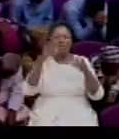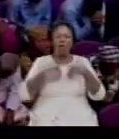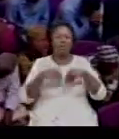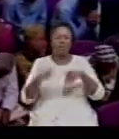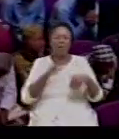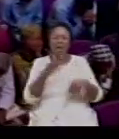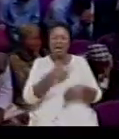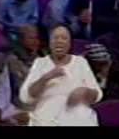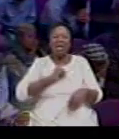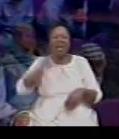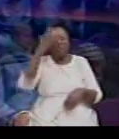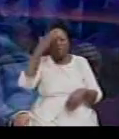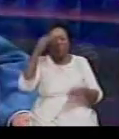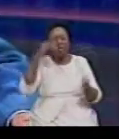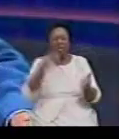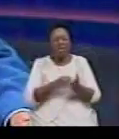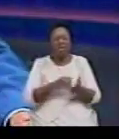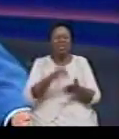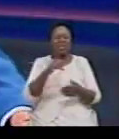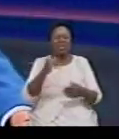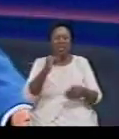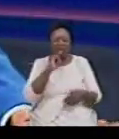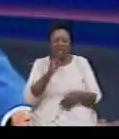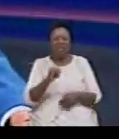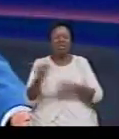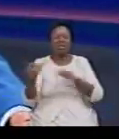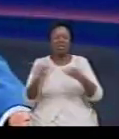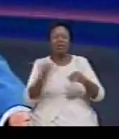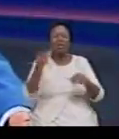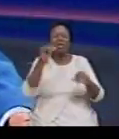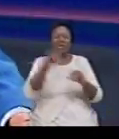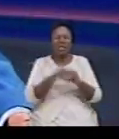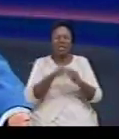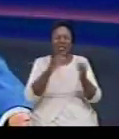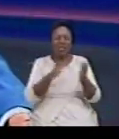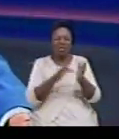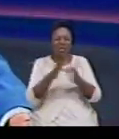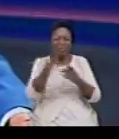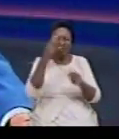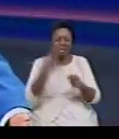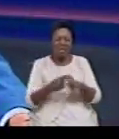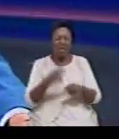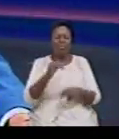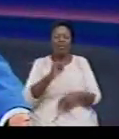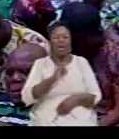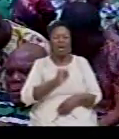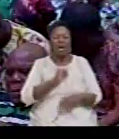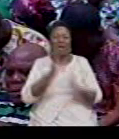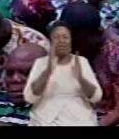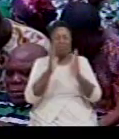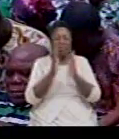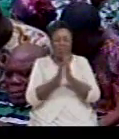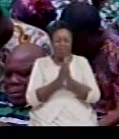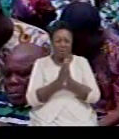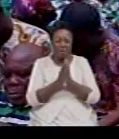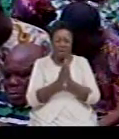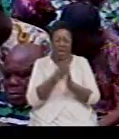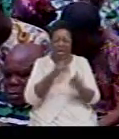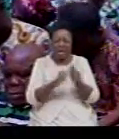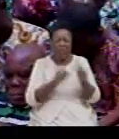know it is done. In Jesus' name, I pray. And